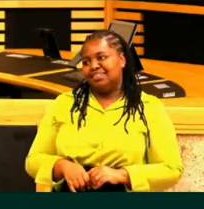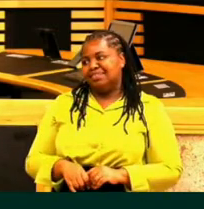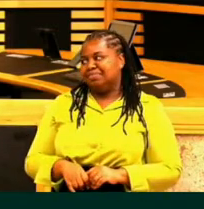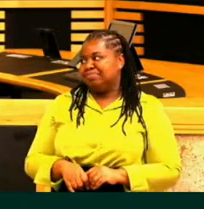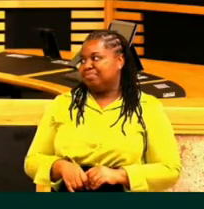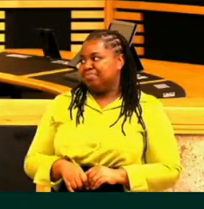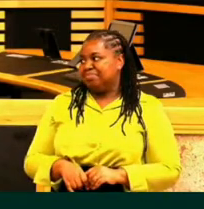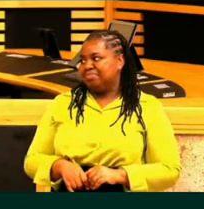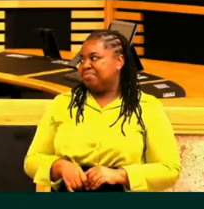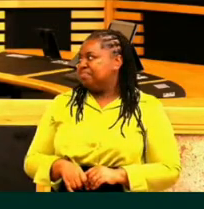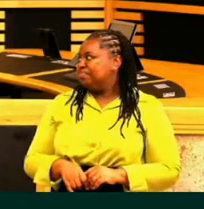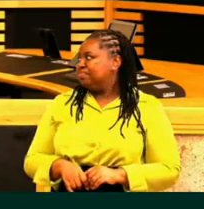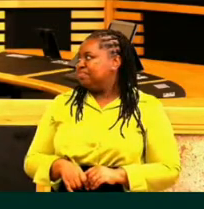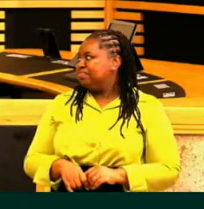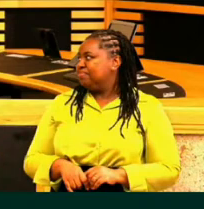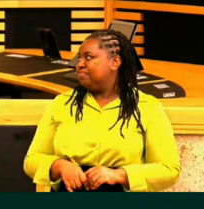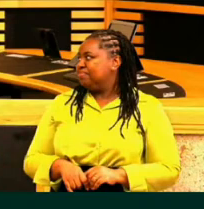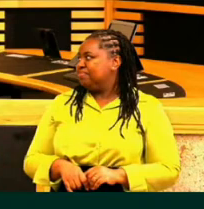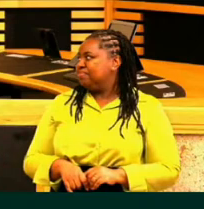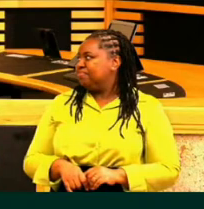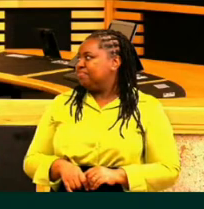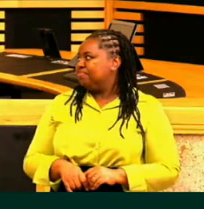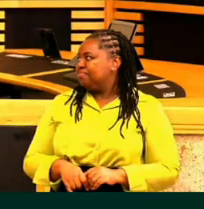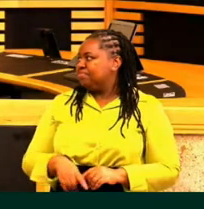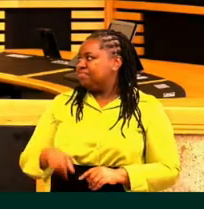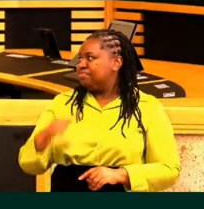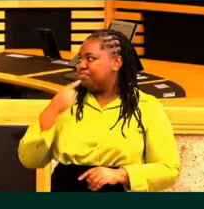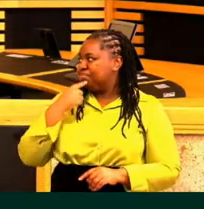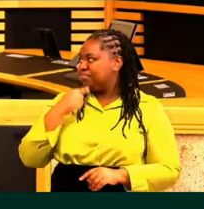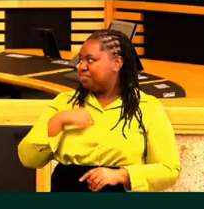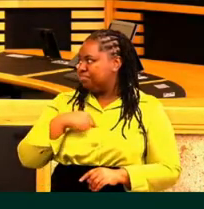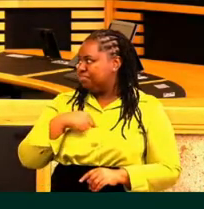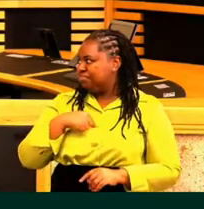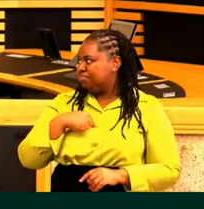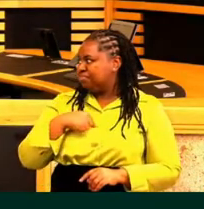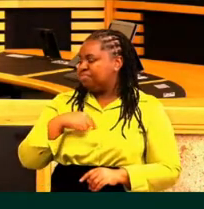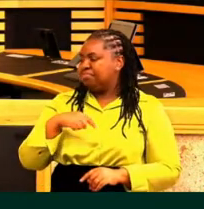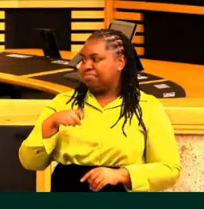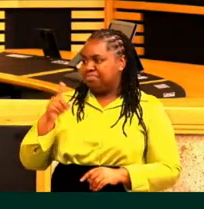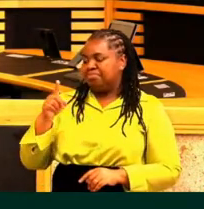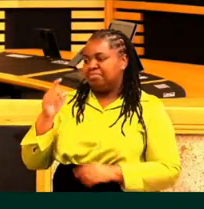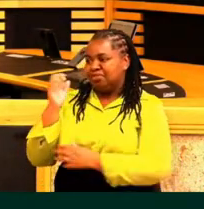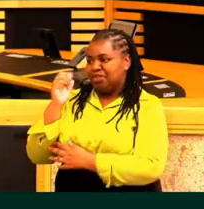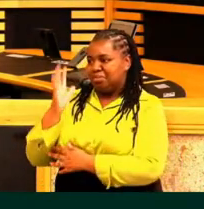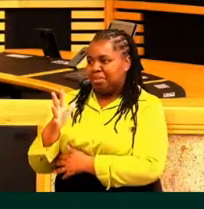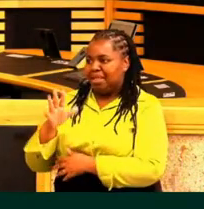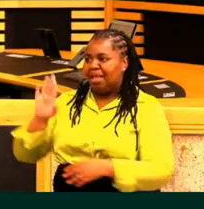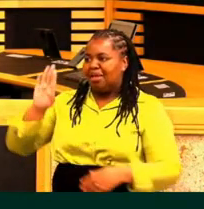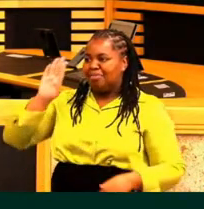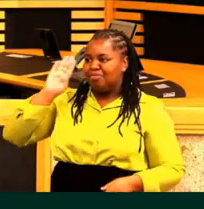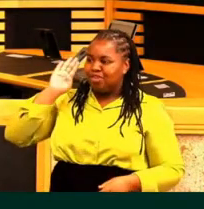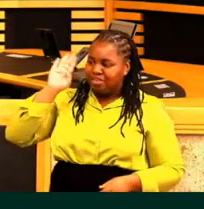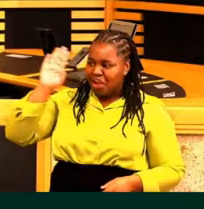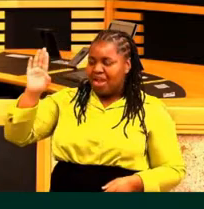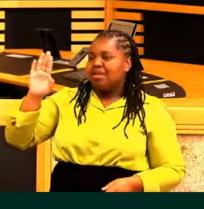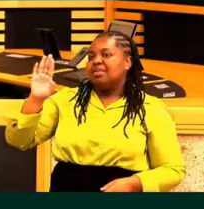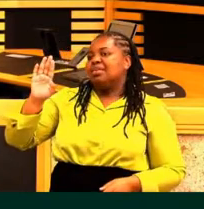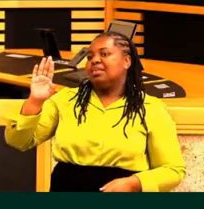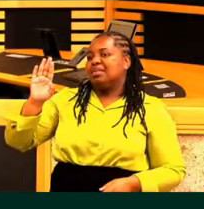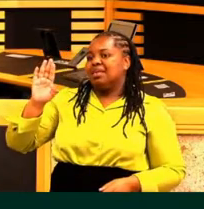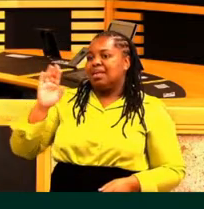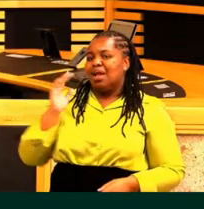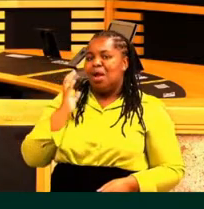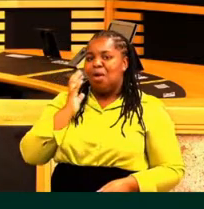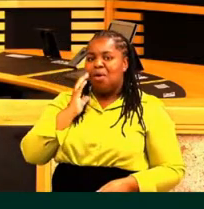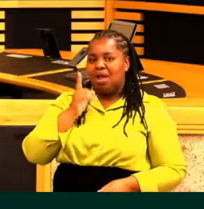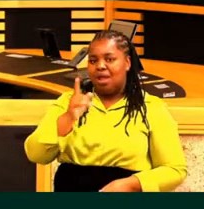kindly indicate to the speaker by raising your hand when